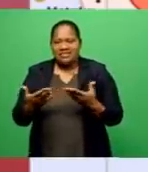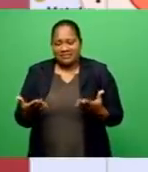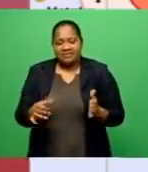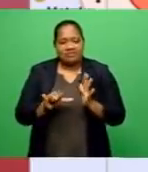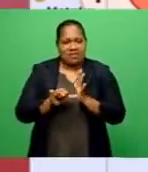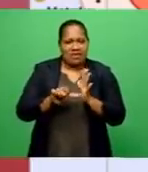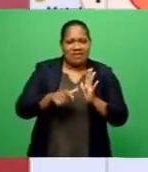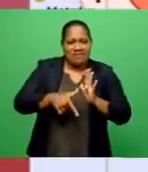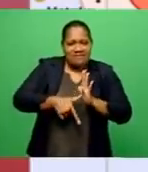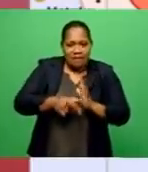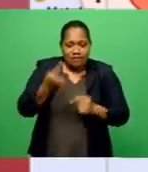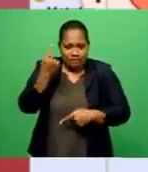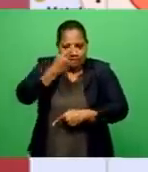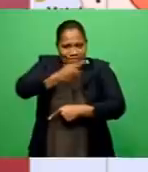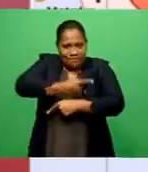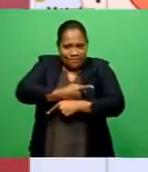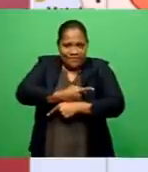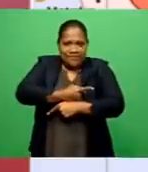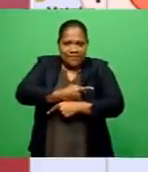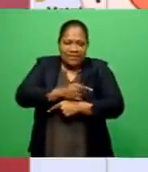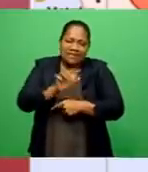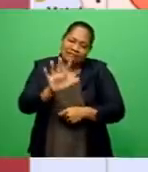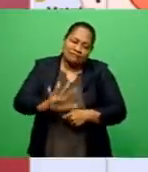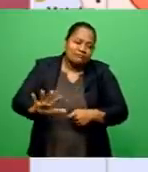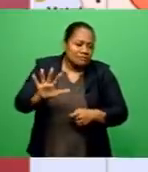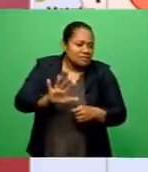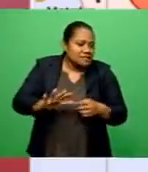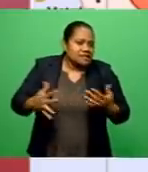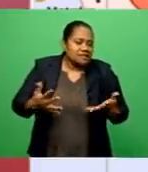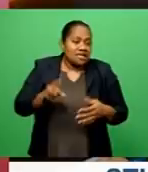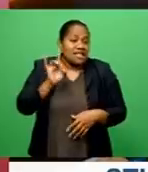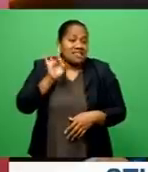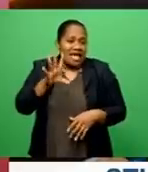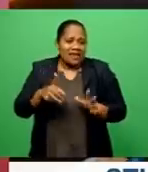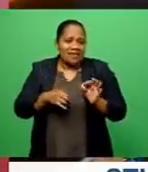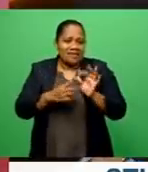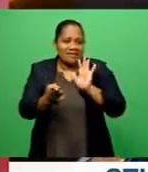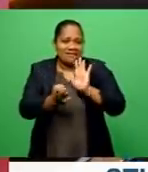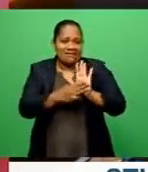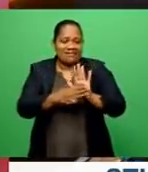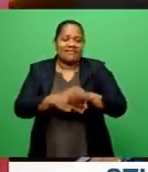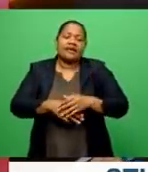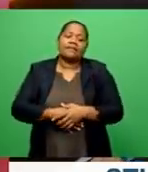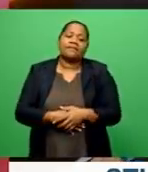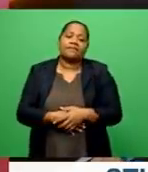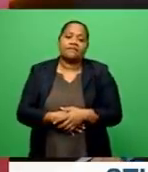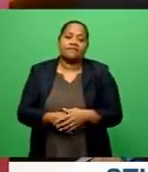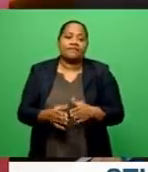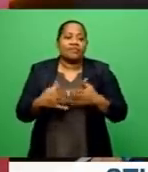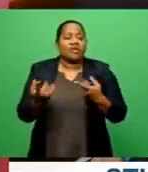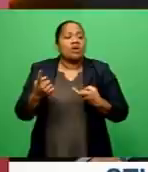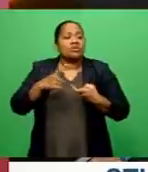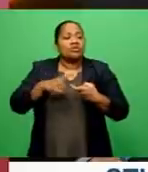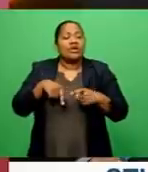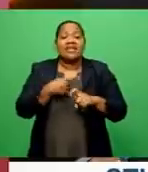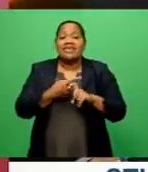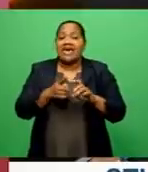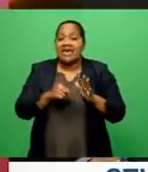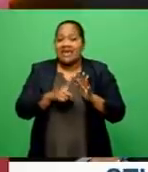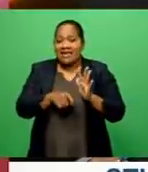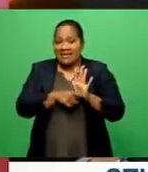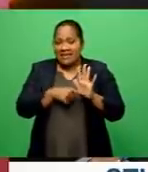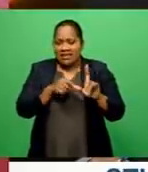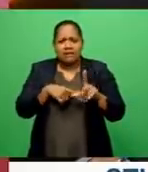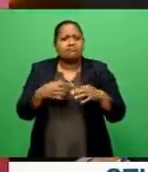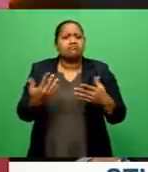tonight, which is at around 10 p.m. And we now join Kelly Vadala live. Kelly, what